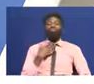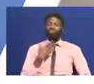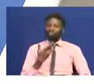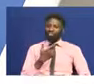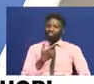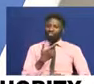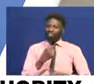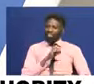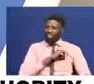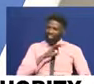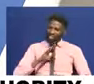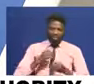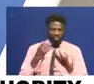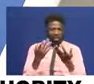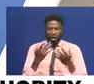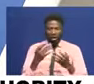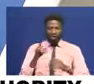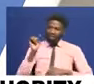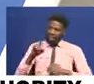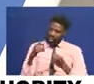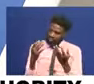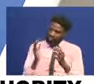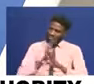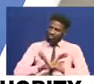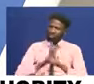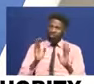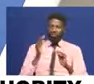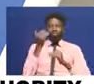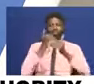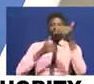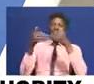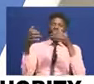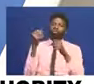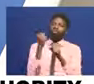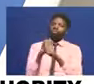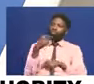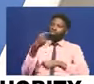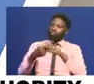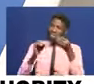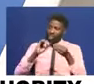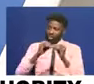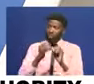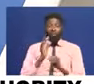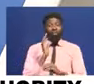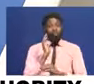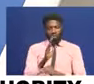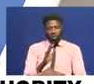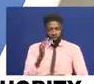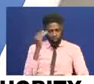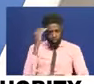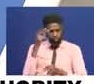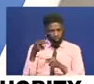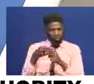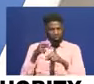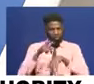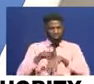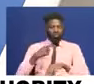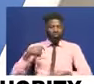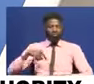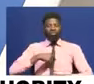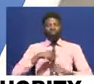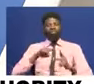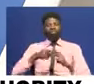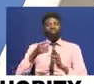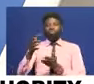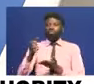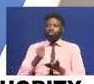have the number that you need, so you optimize it. So there are professionals working on it. That number will become apparent very soon when we start recruiting, and it'll be